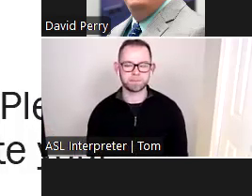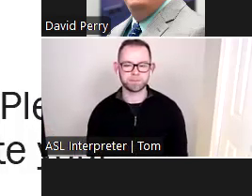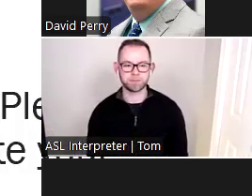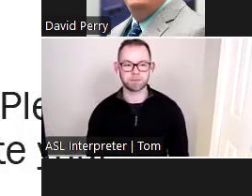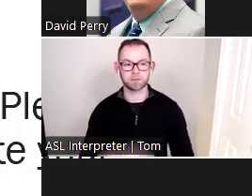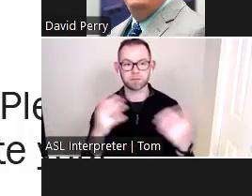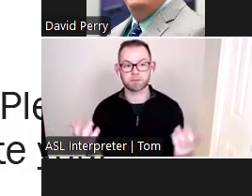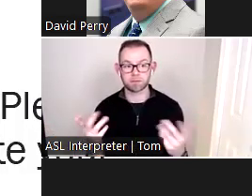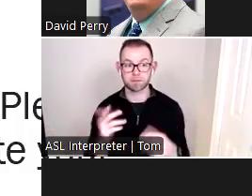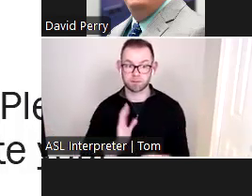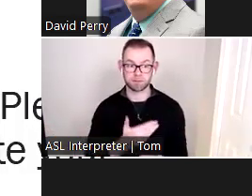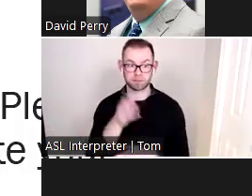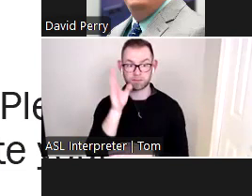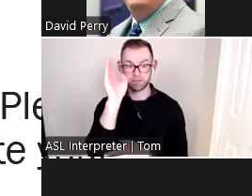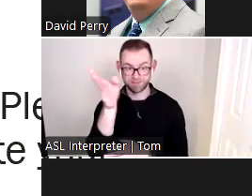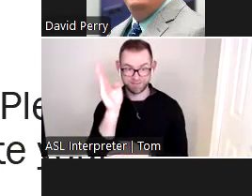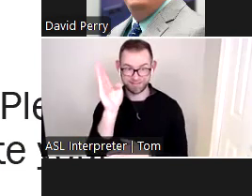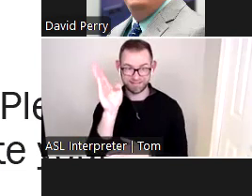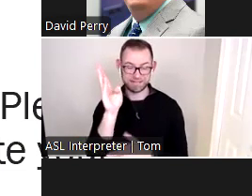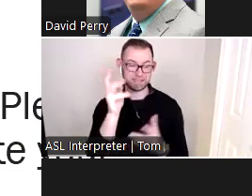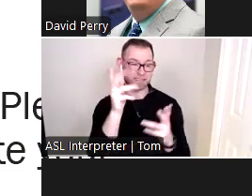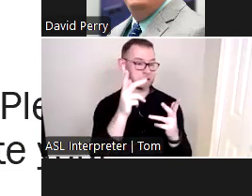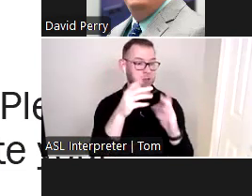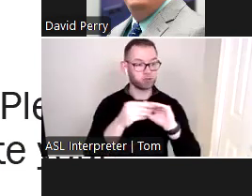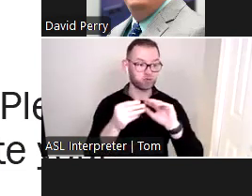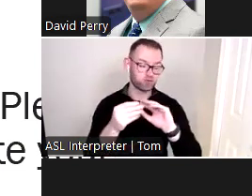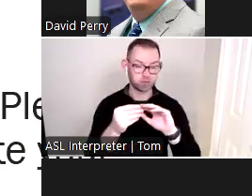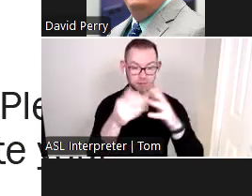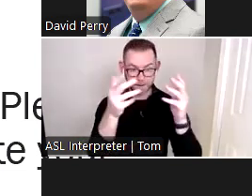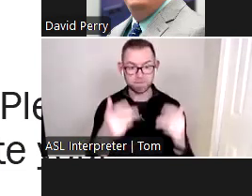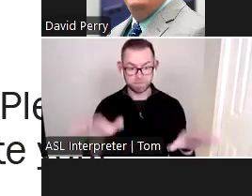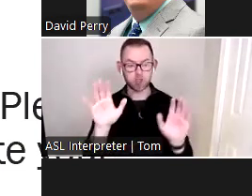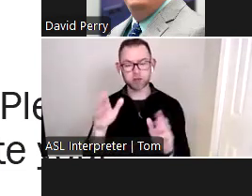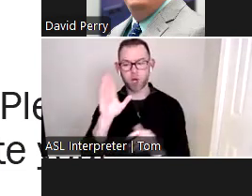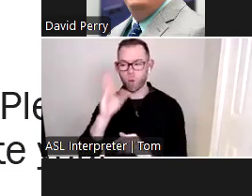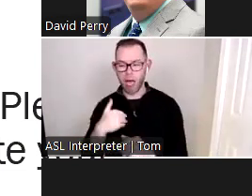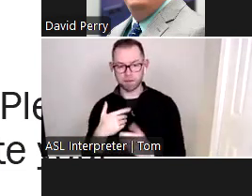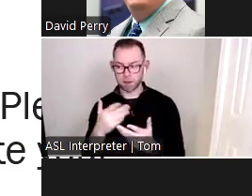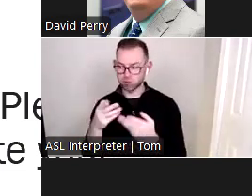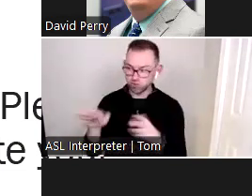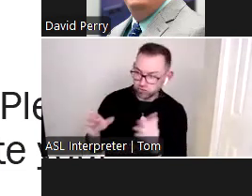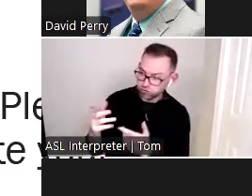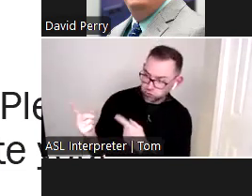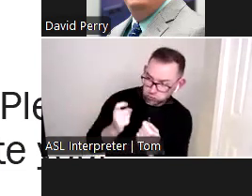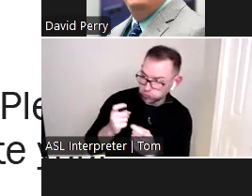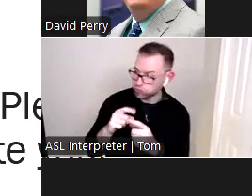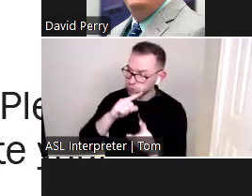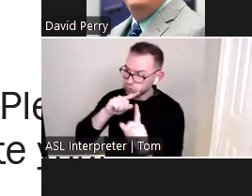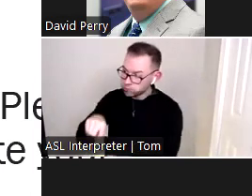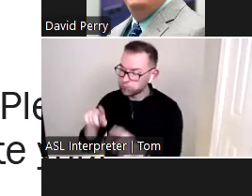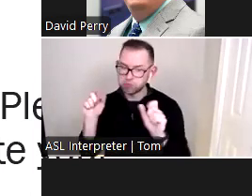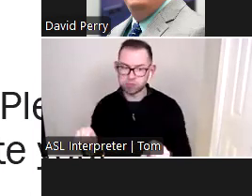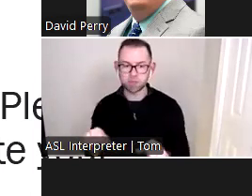Following our presentation tonight, we will have a question and answer period. You'll be able to either type a comment or raise your